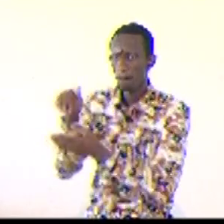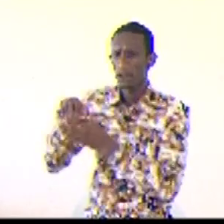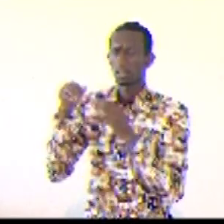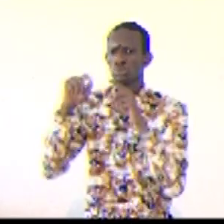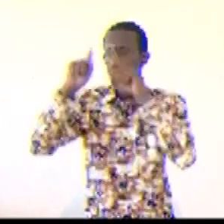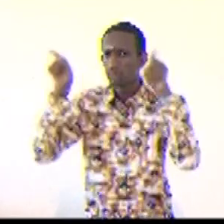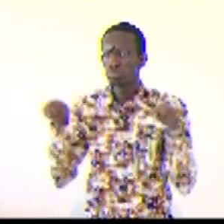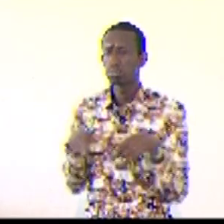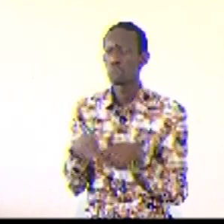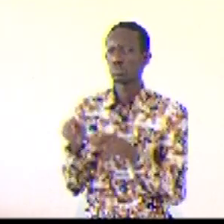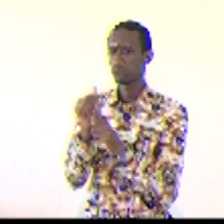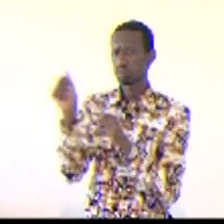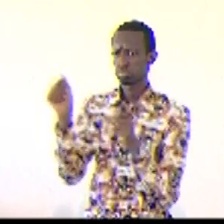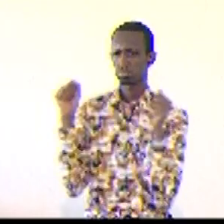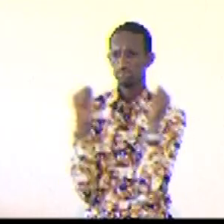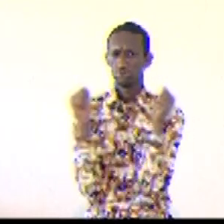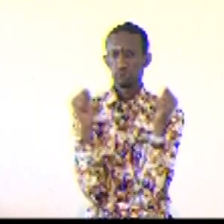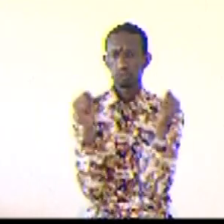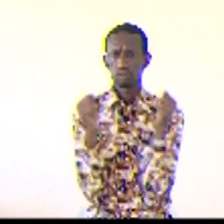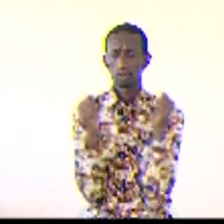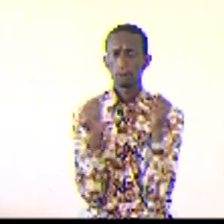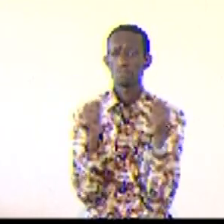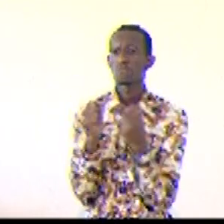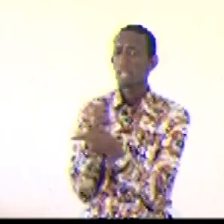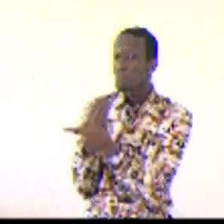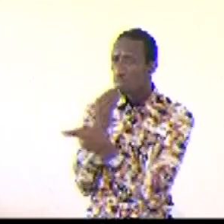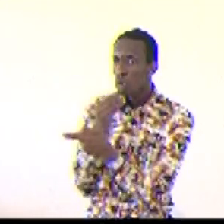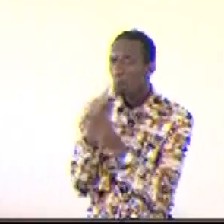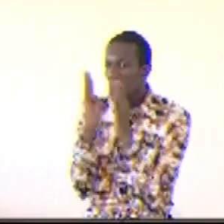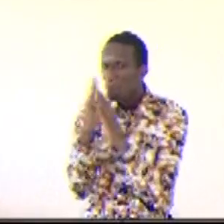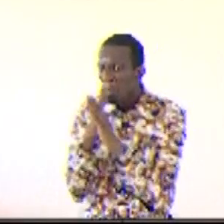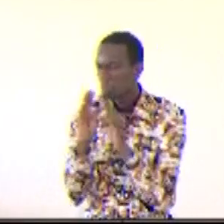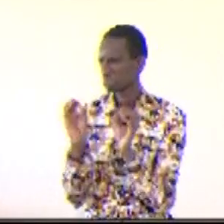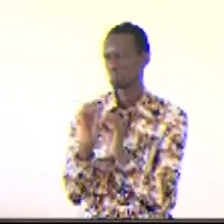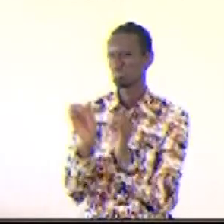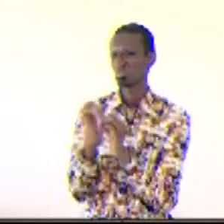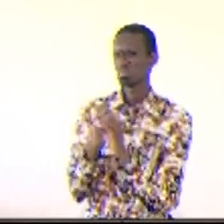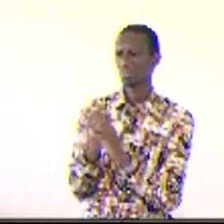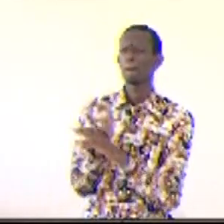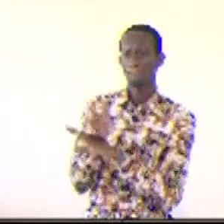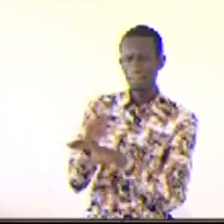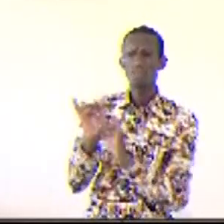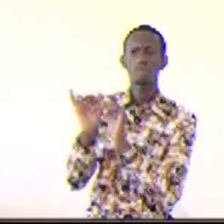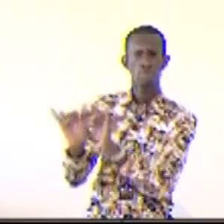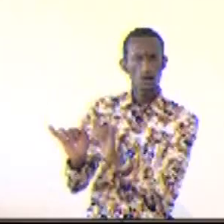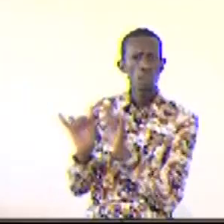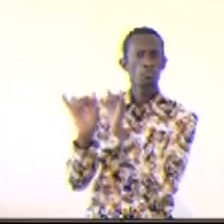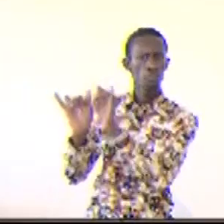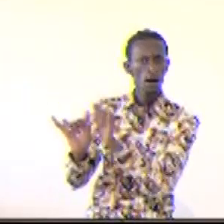food takes much longer time to get destroyed than leaving it there in the open space.